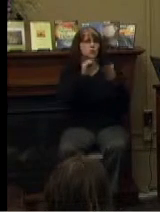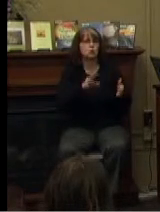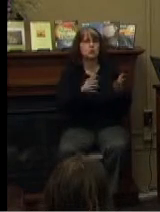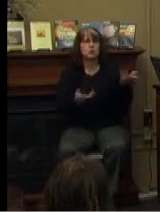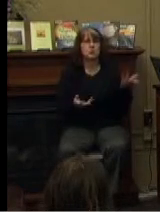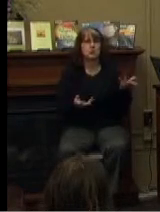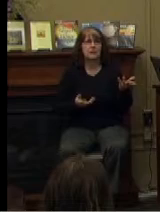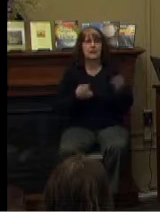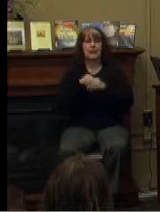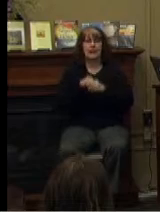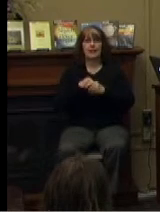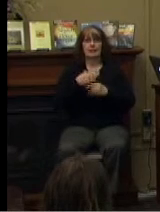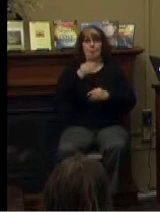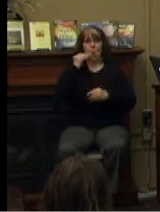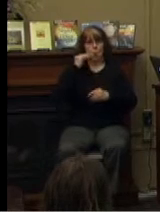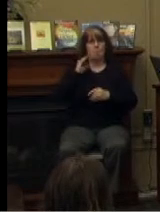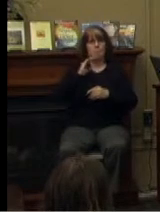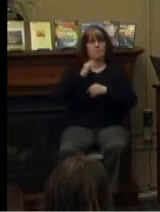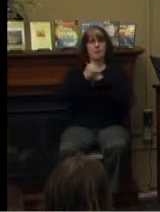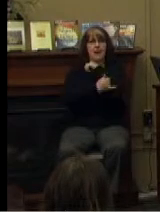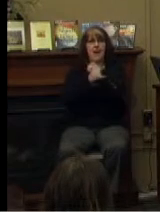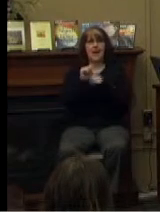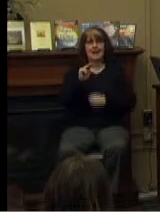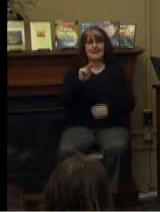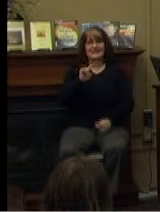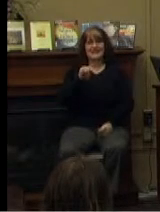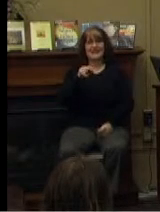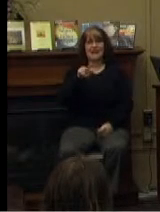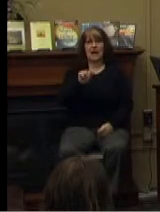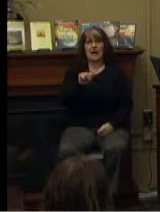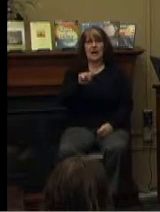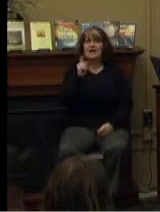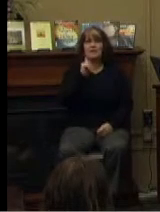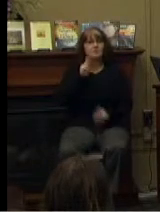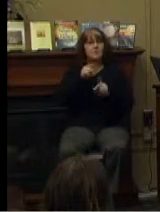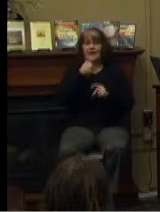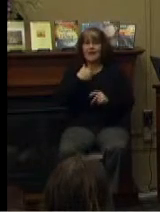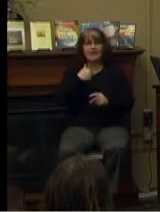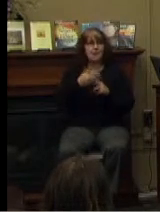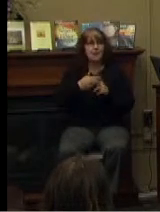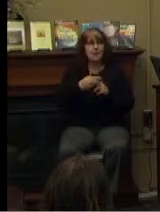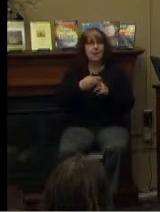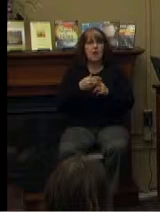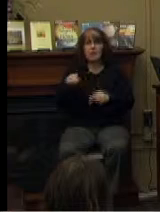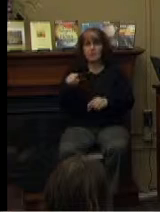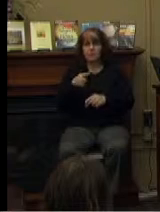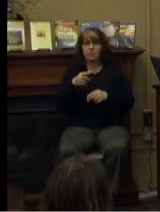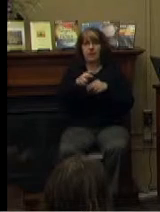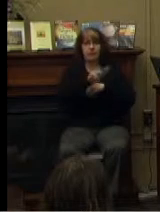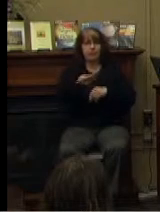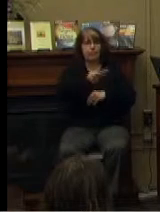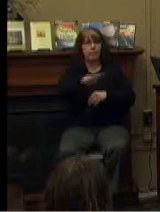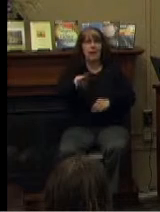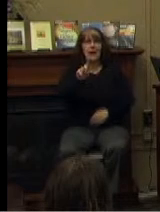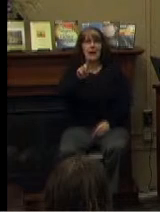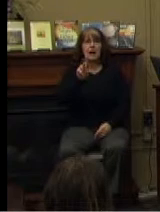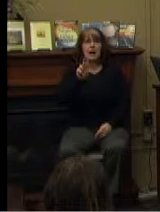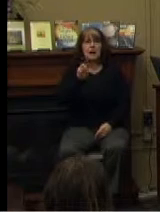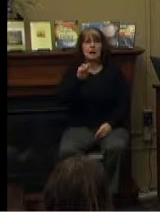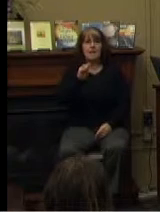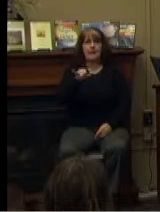In Antigua, where I'm from, deaf people don't even have names. They call them dummy. And that used to really get